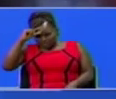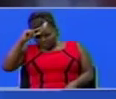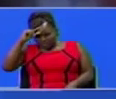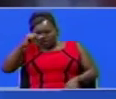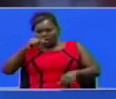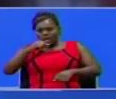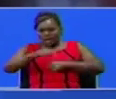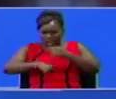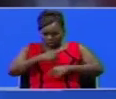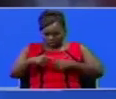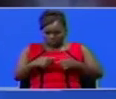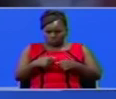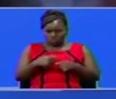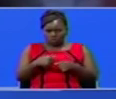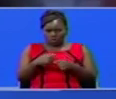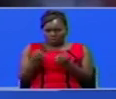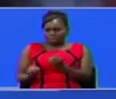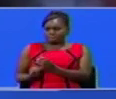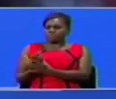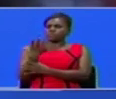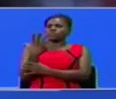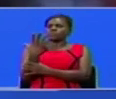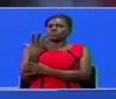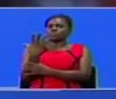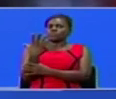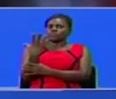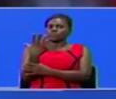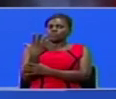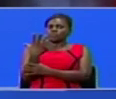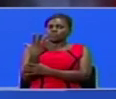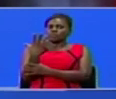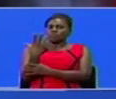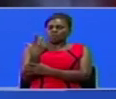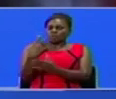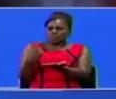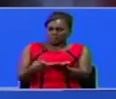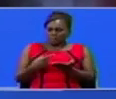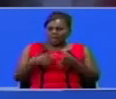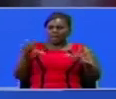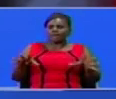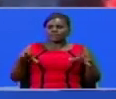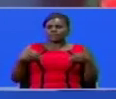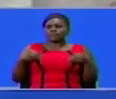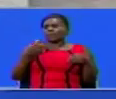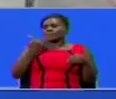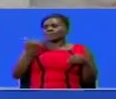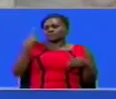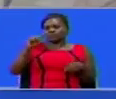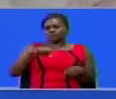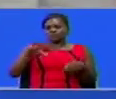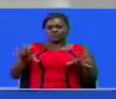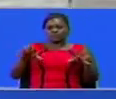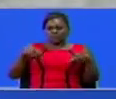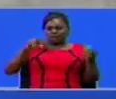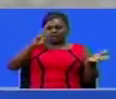act together and comes up with a package that is acceptable, the better for us.